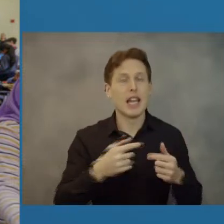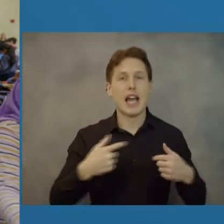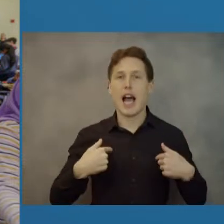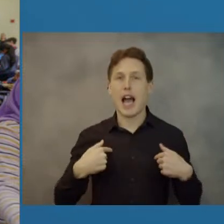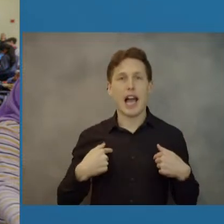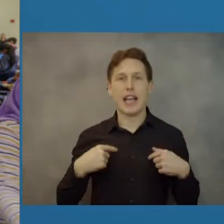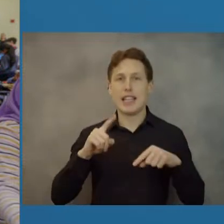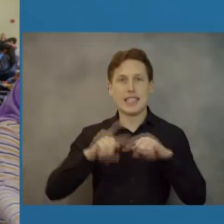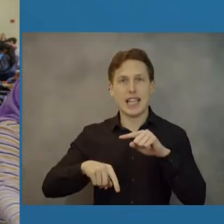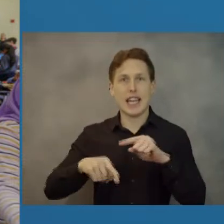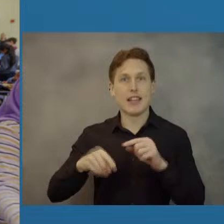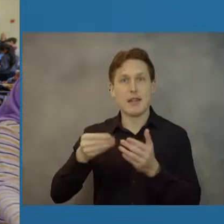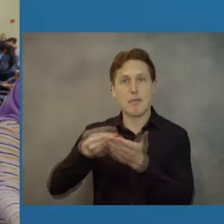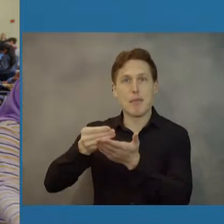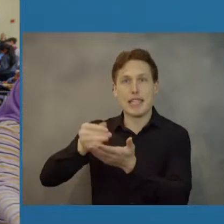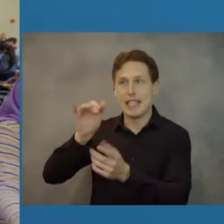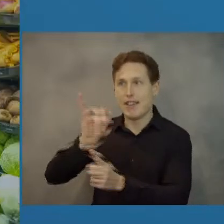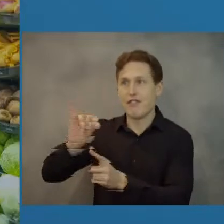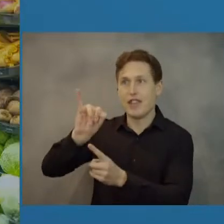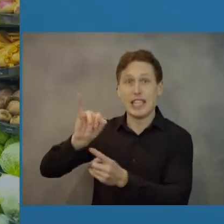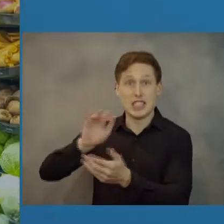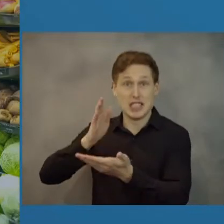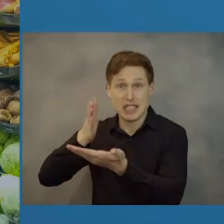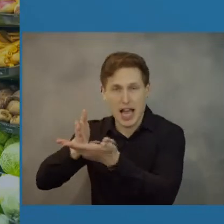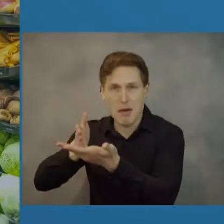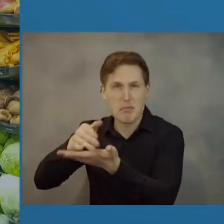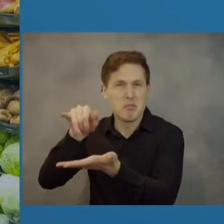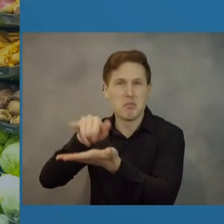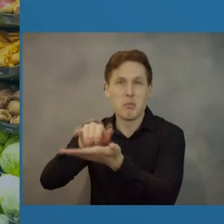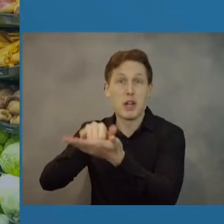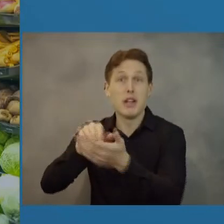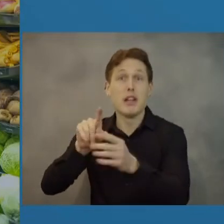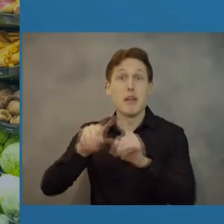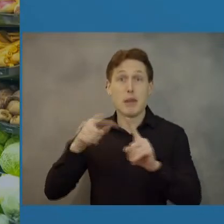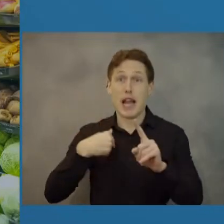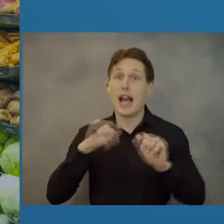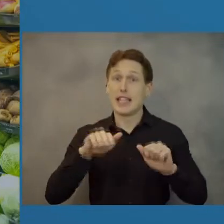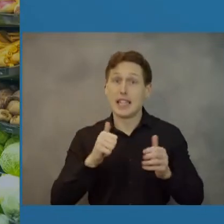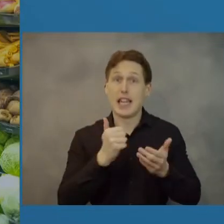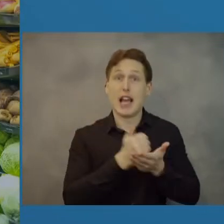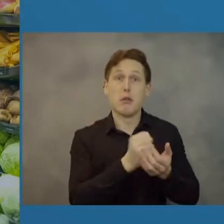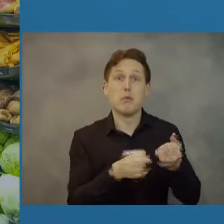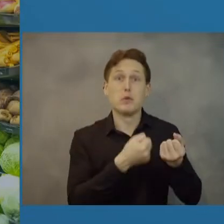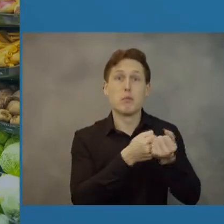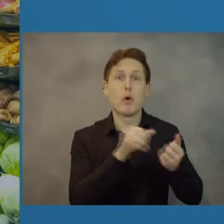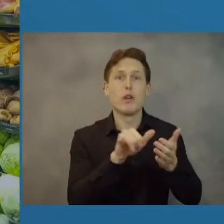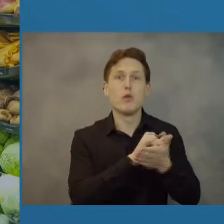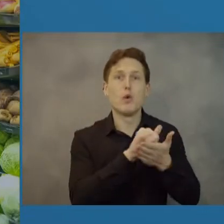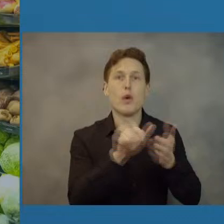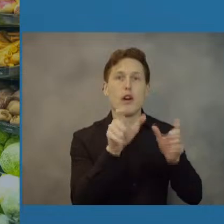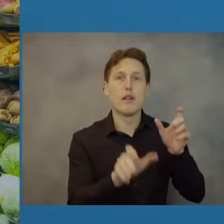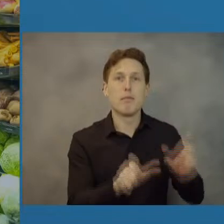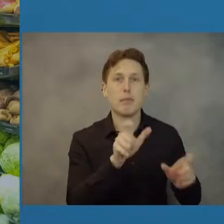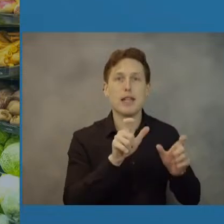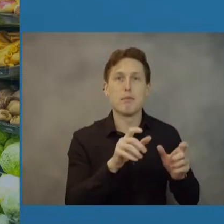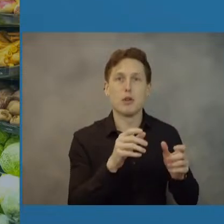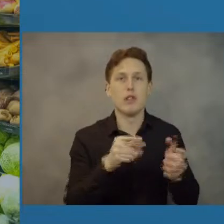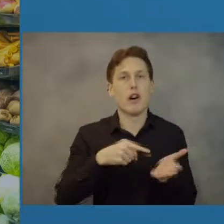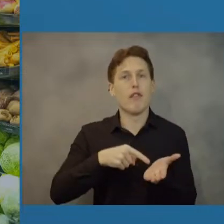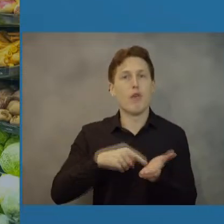I can help New Yorkers afford the basics. And that's why we're sending inflation refund checks to 8.2 million New